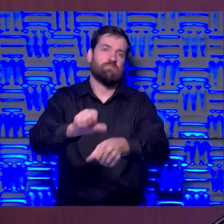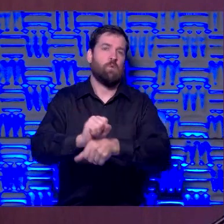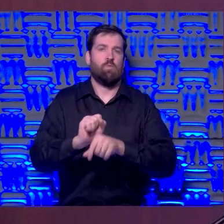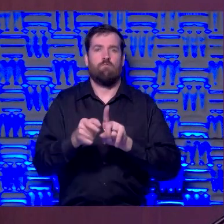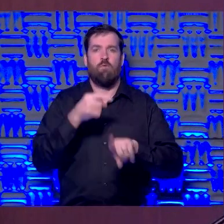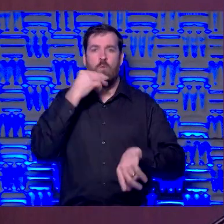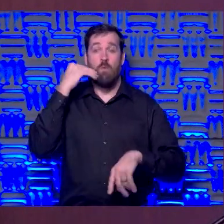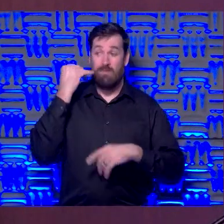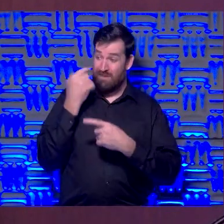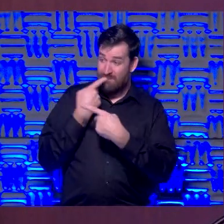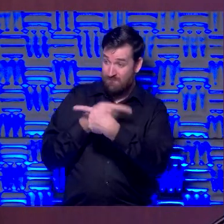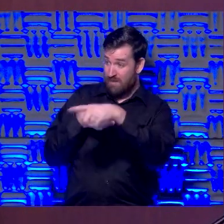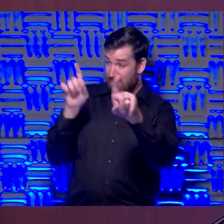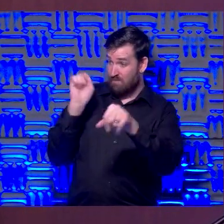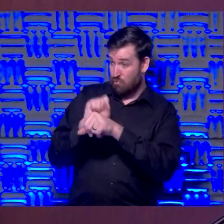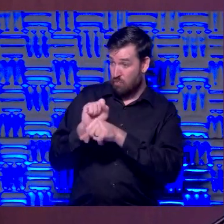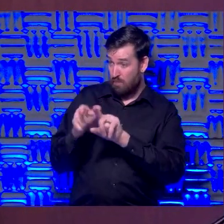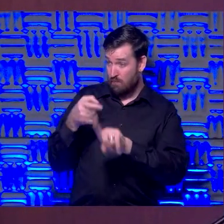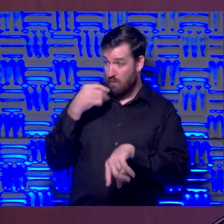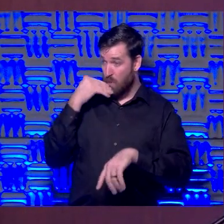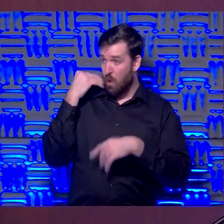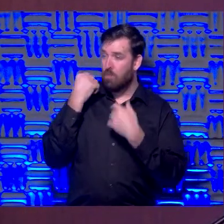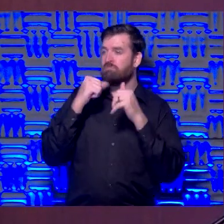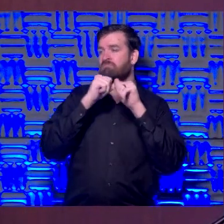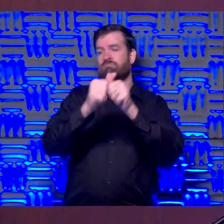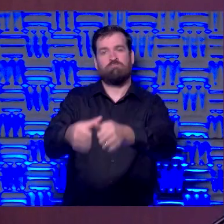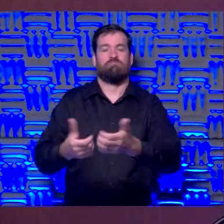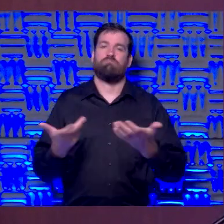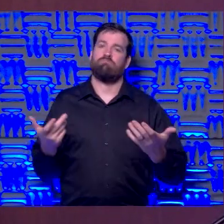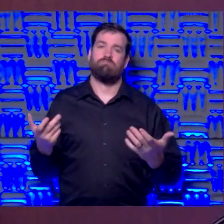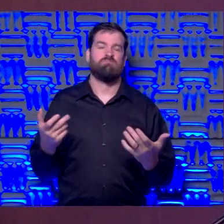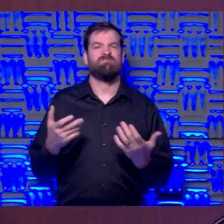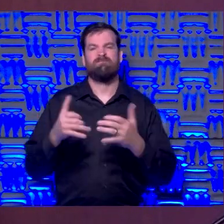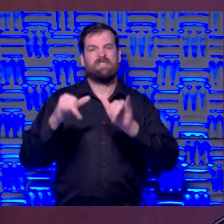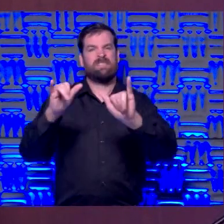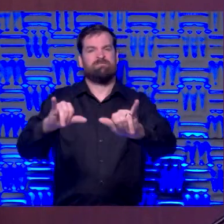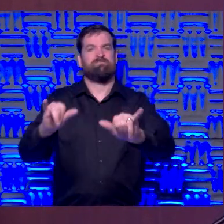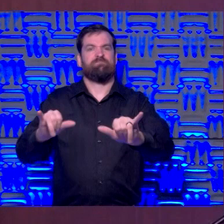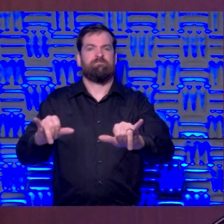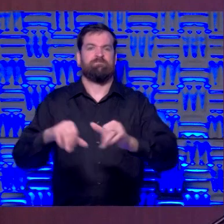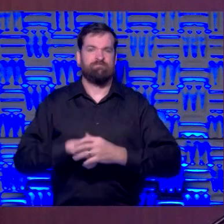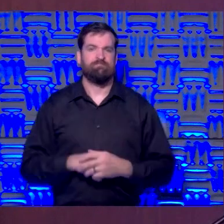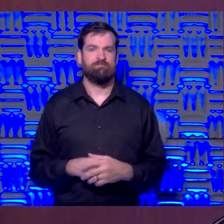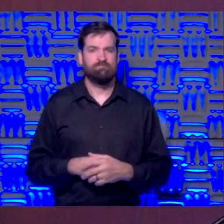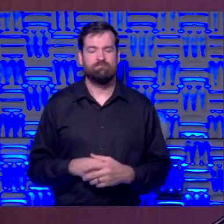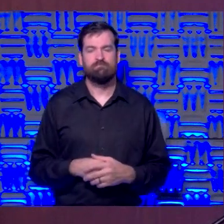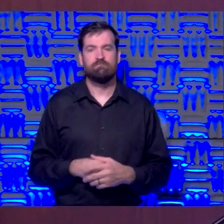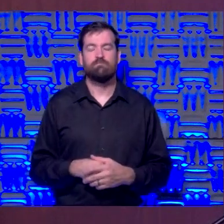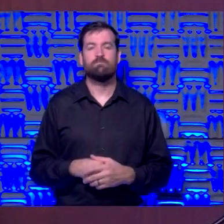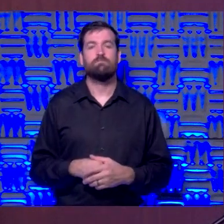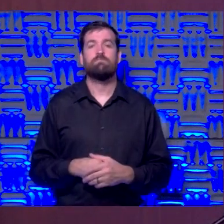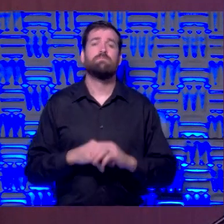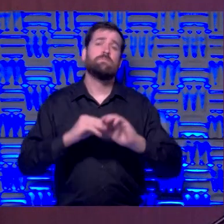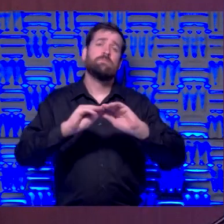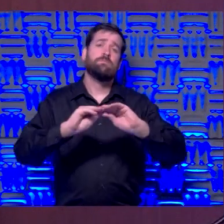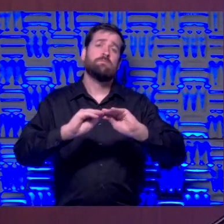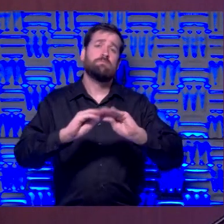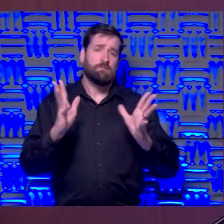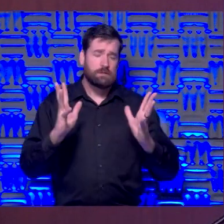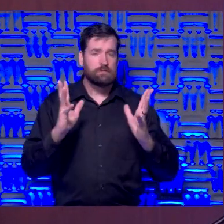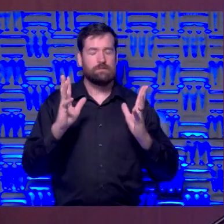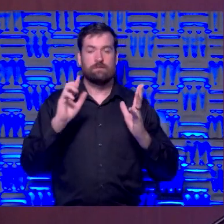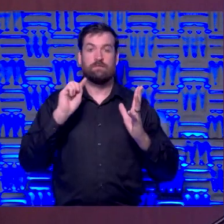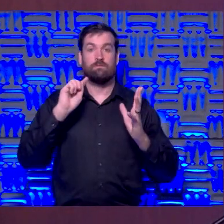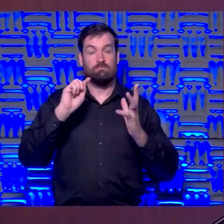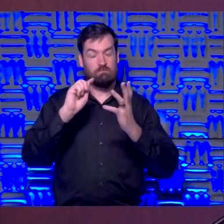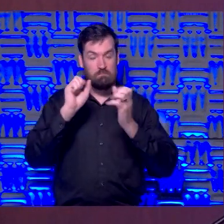work effectively from home, and they are working effectively from home, then we will want them to continue to do that for the fall. But obviously, we have